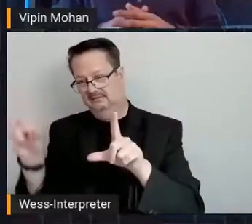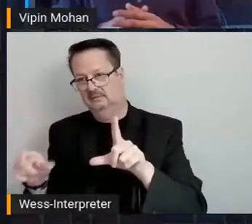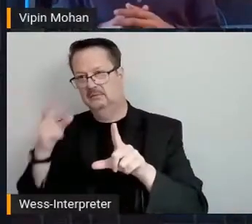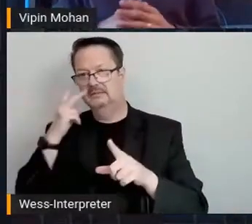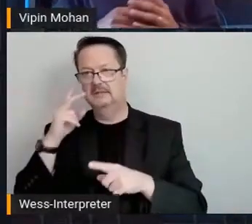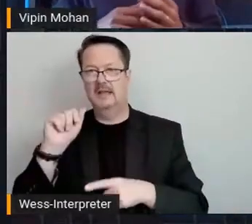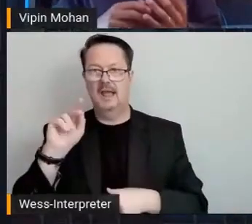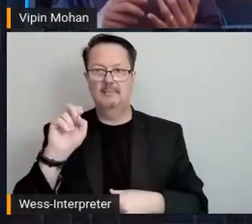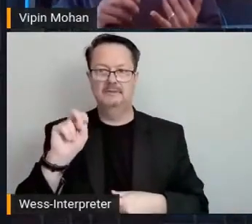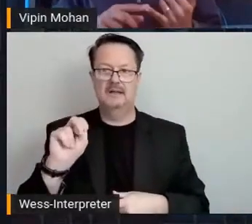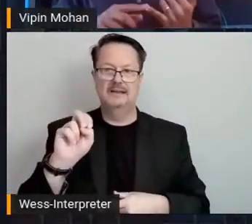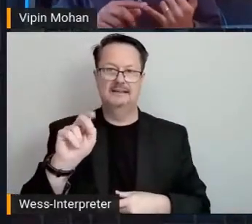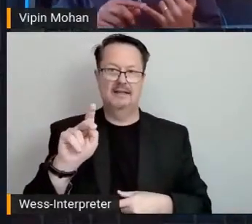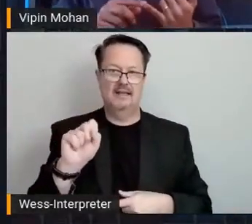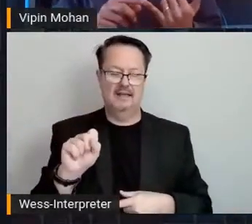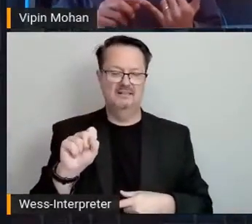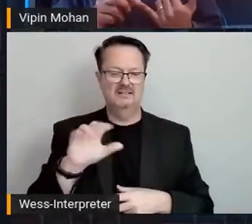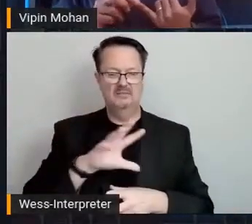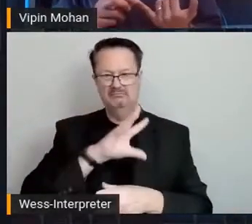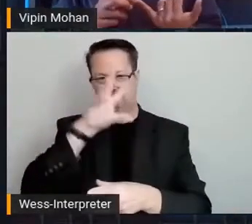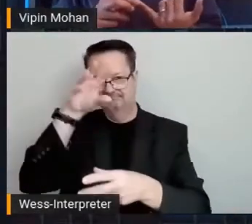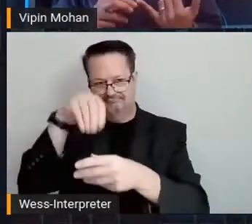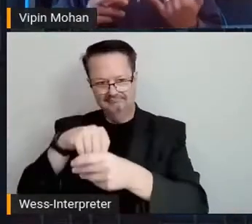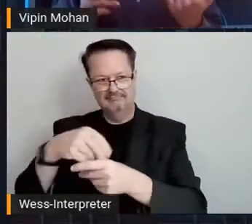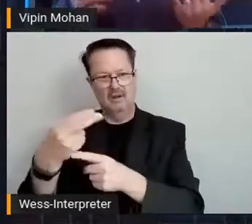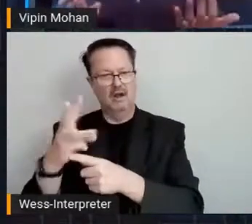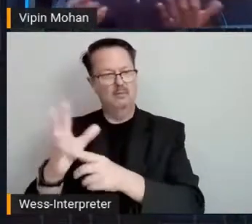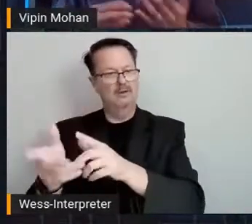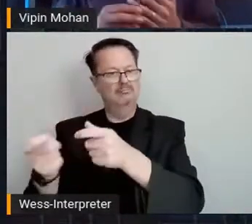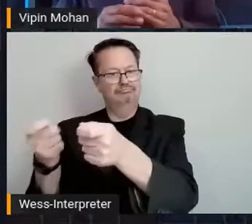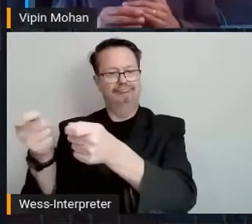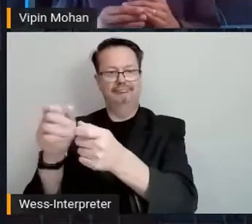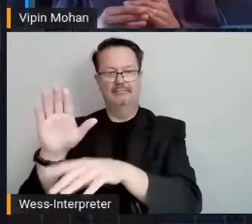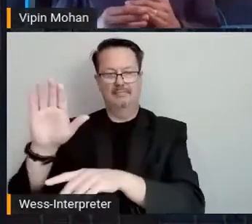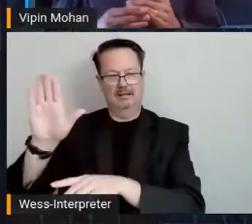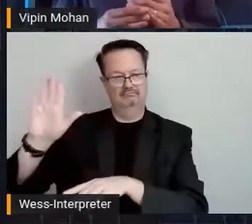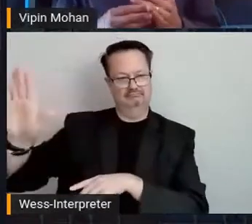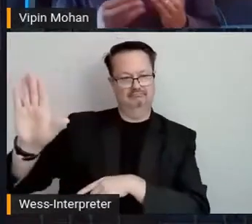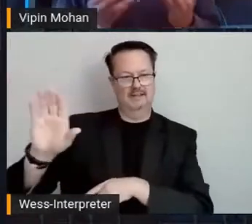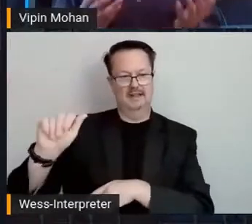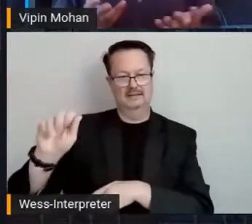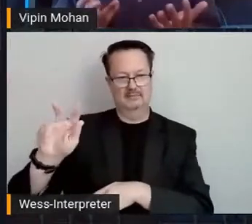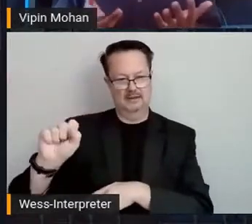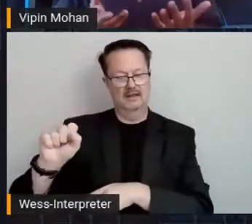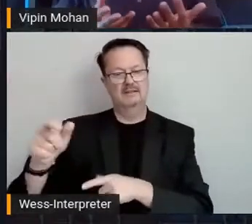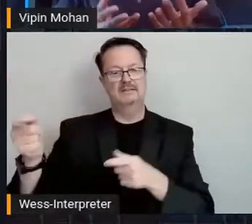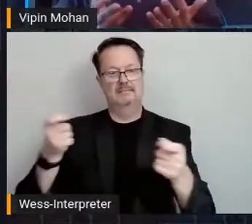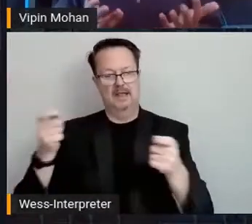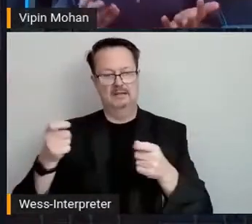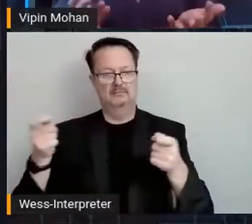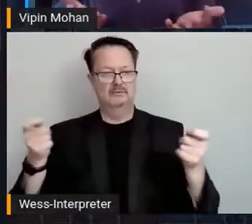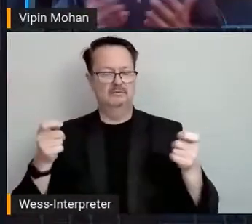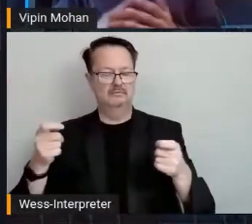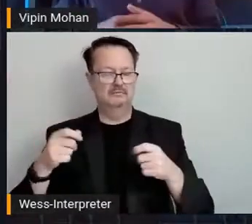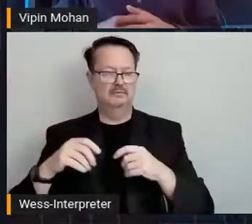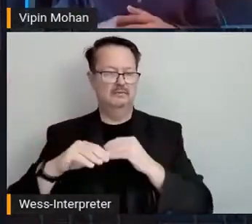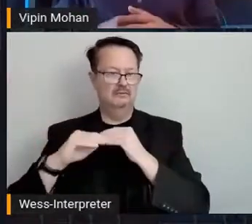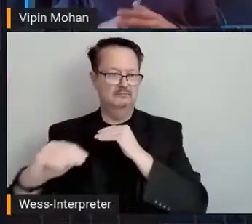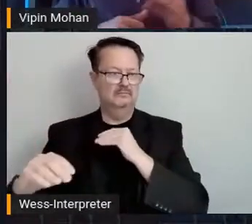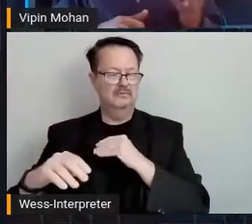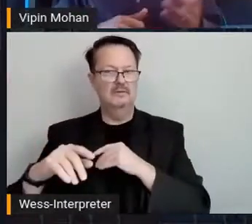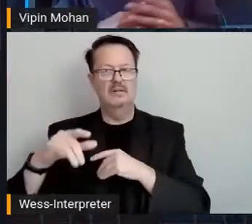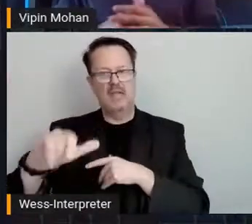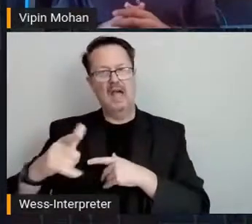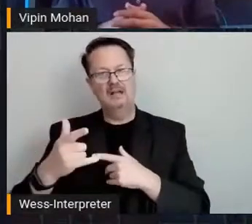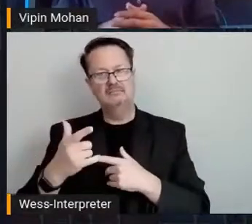EKS, wherein the hardware is managed by AWS. It's a managed control plane that you get. The data plane and security are a shared responsibility